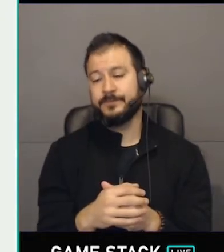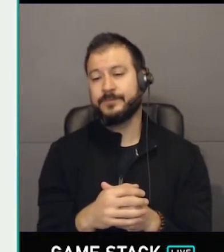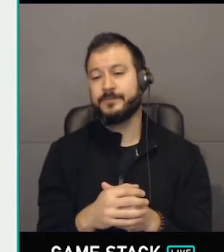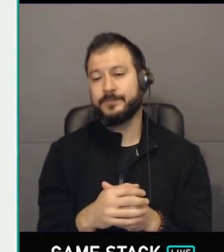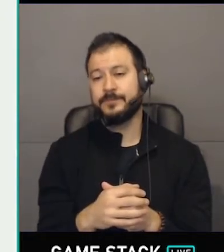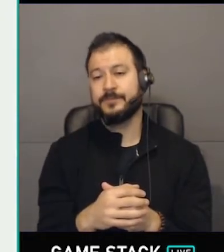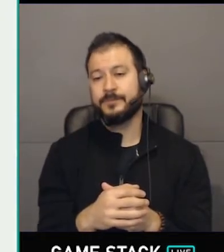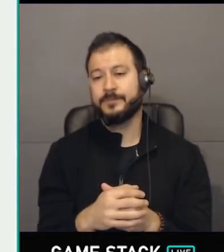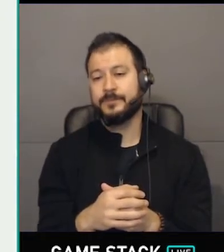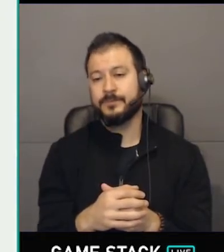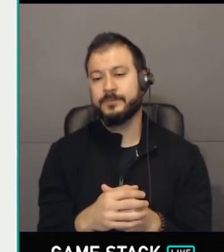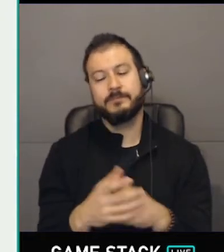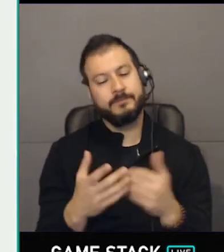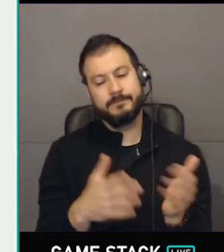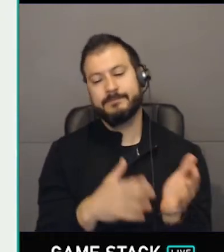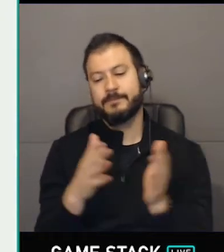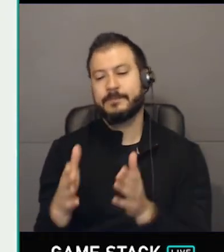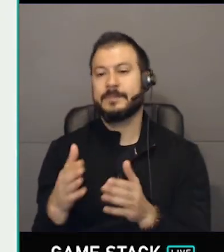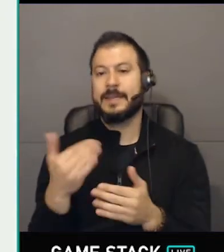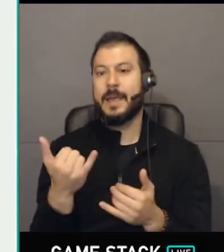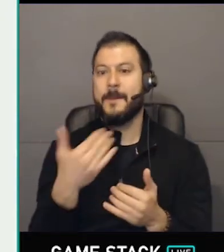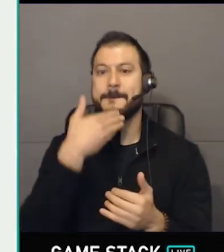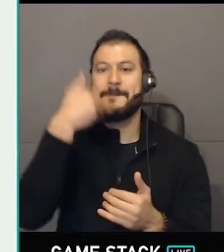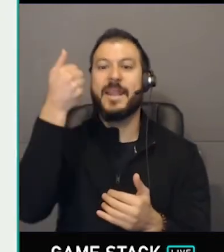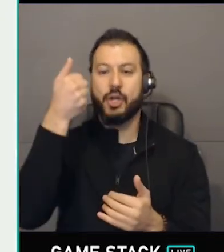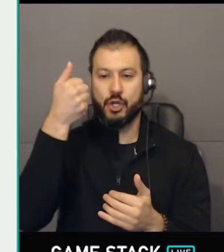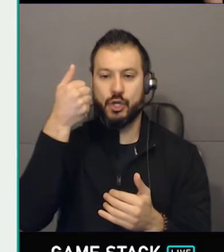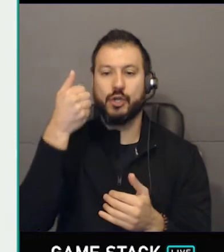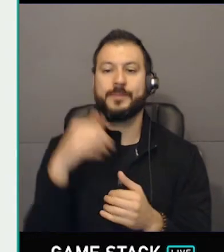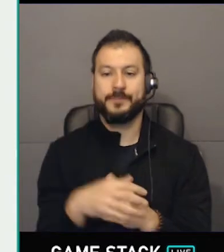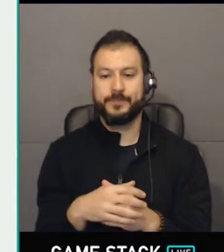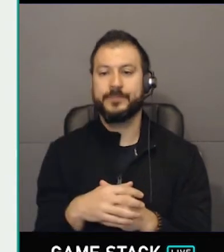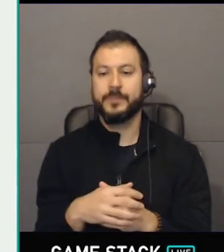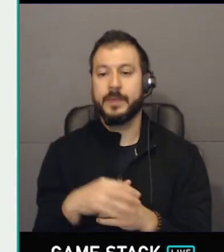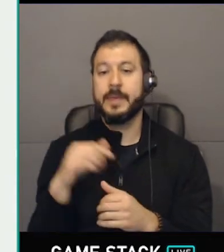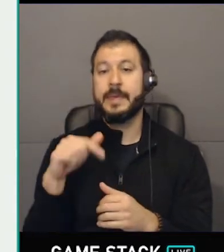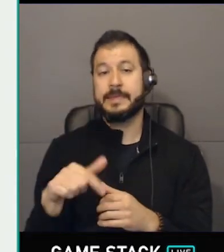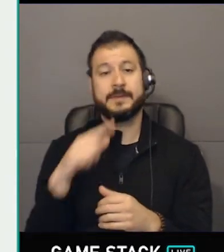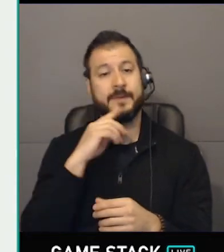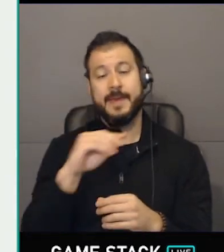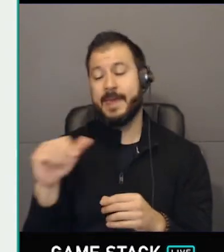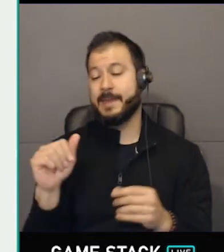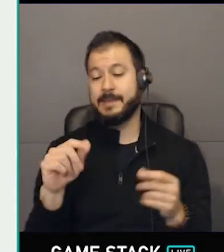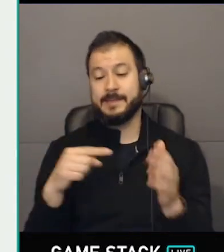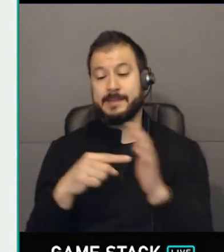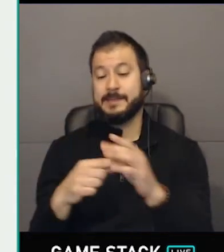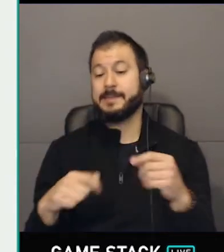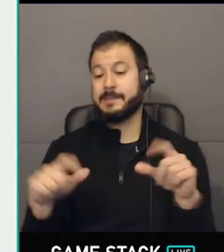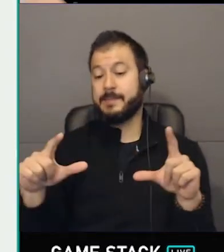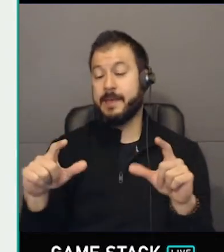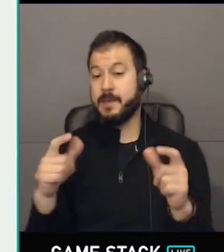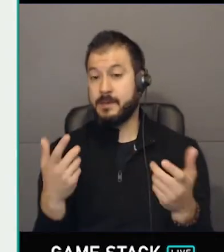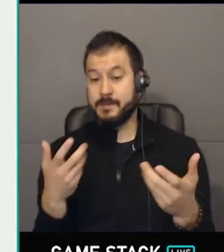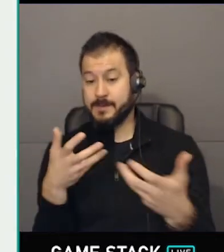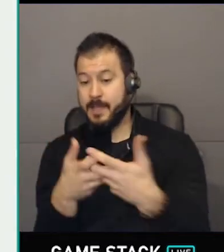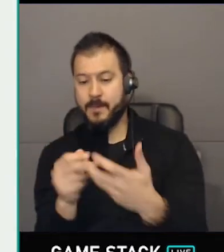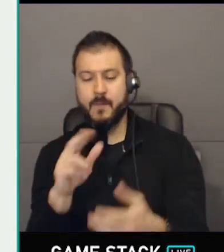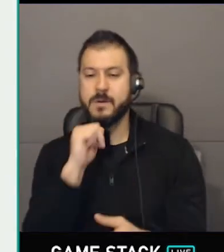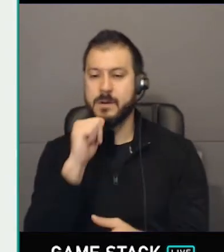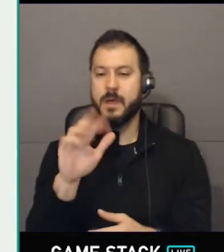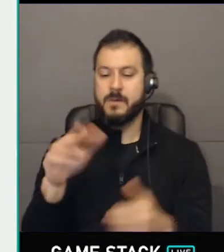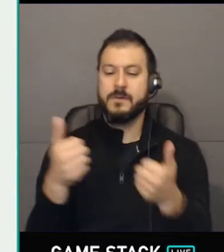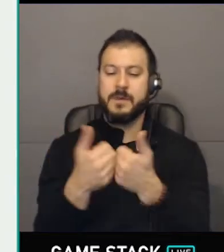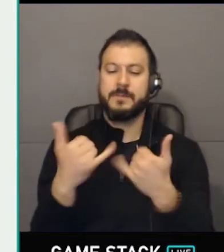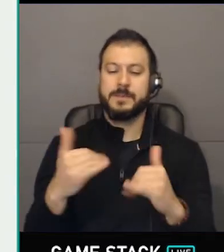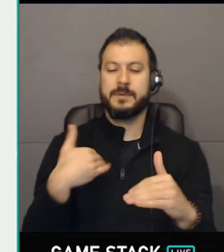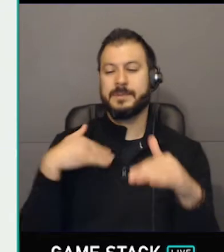Okay, let's move on to better. This guarantees that for any display, whether it's calibrated or not, your game still has access to